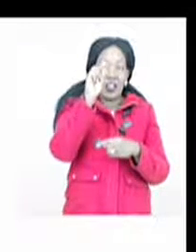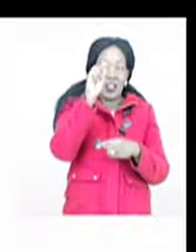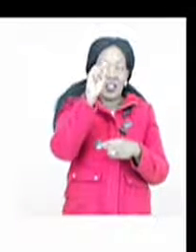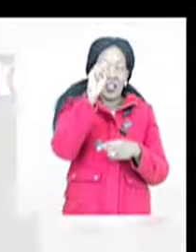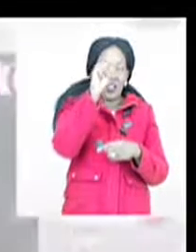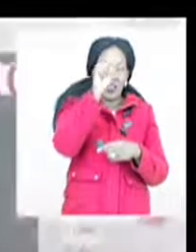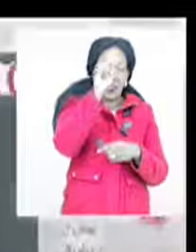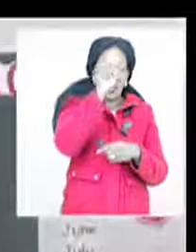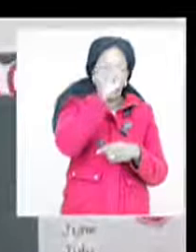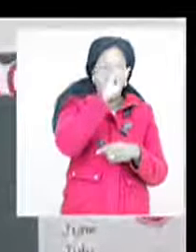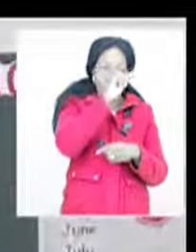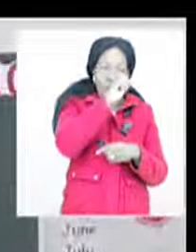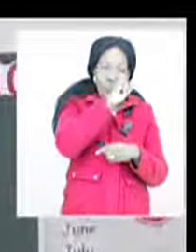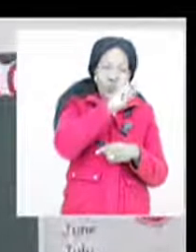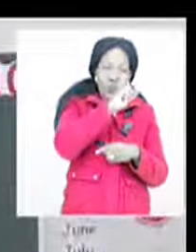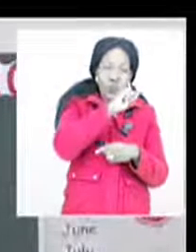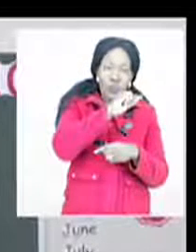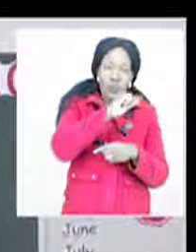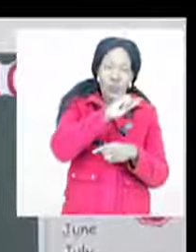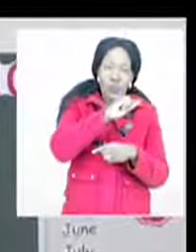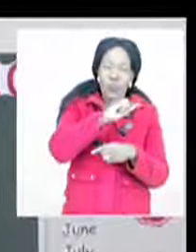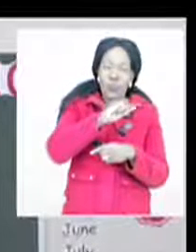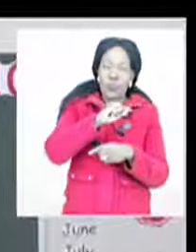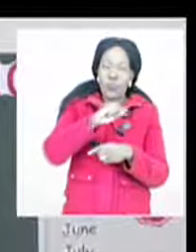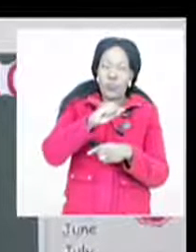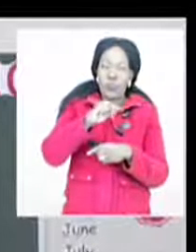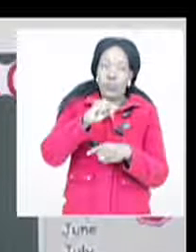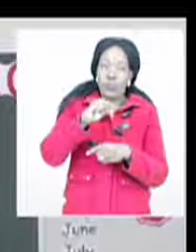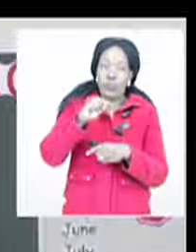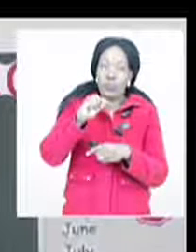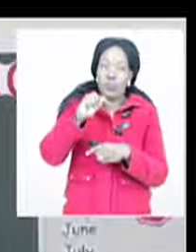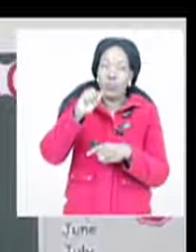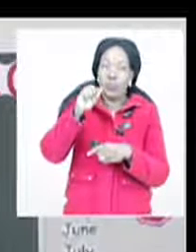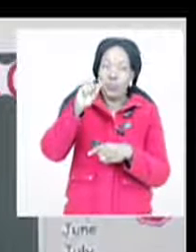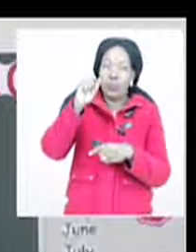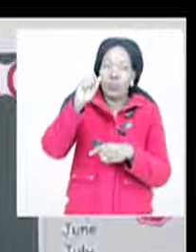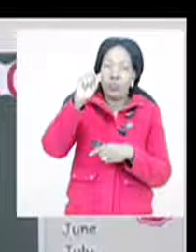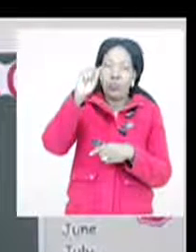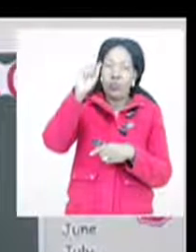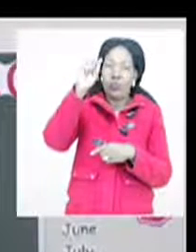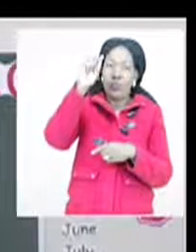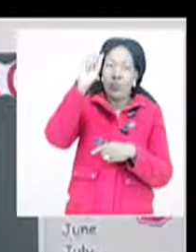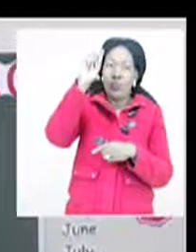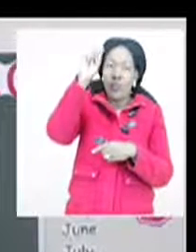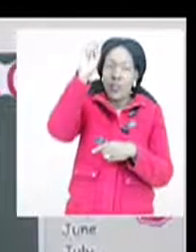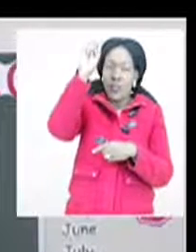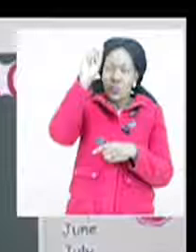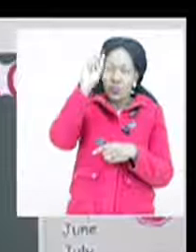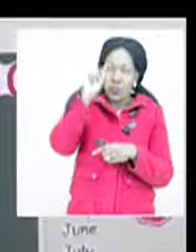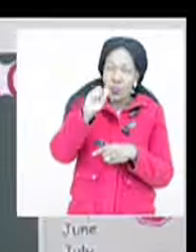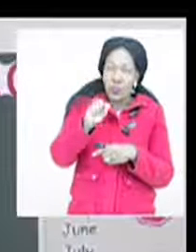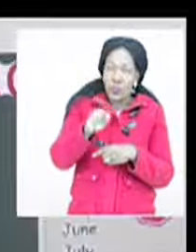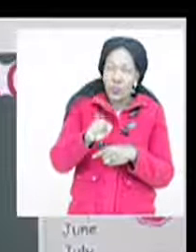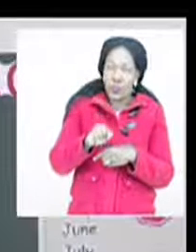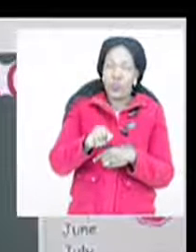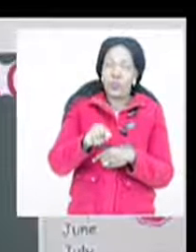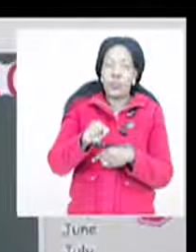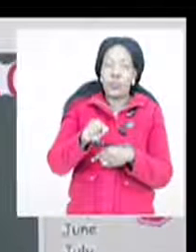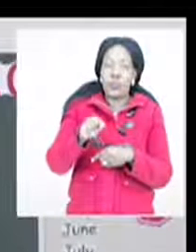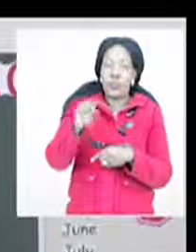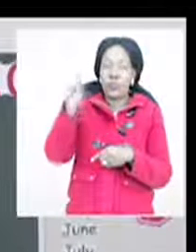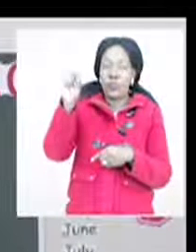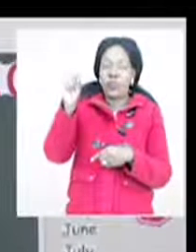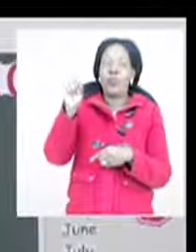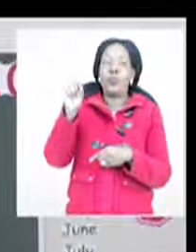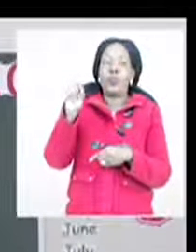go around the apple this way, and we add a line, and we